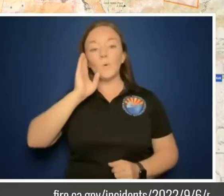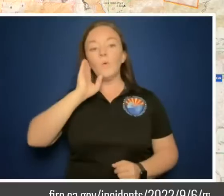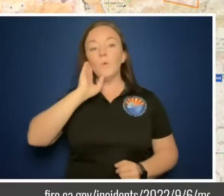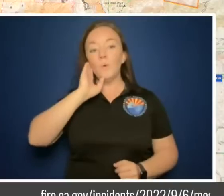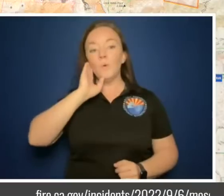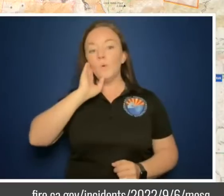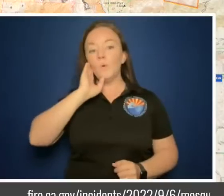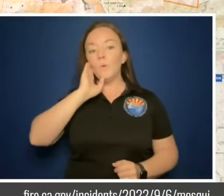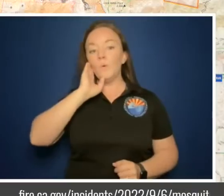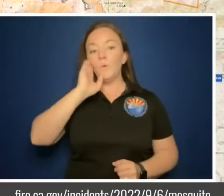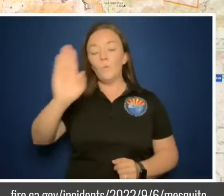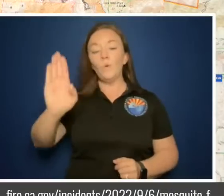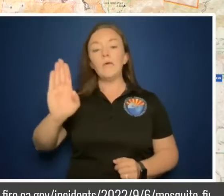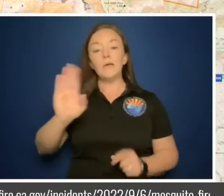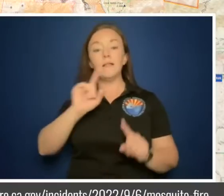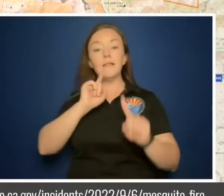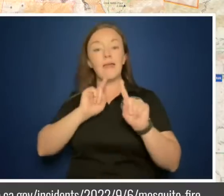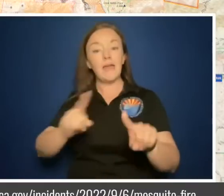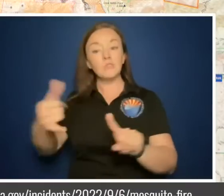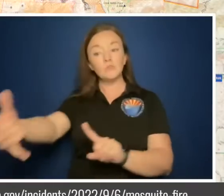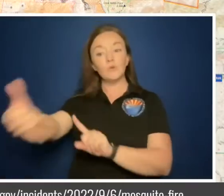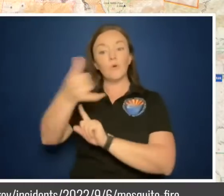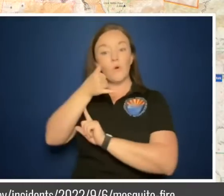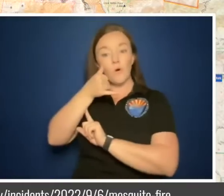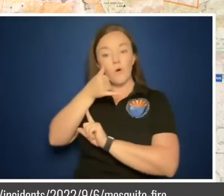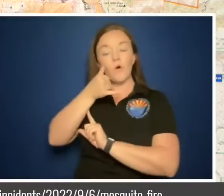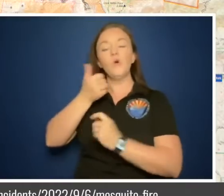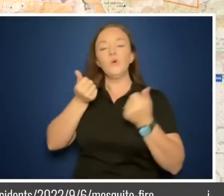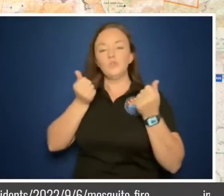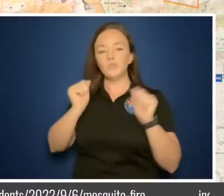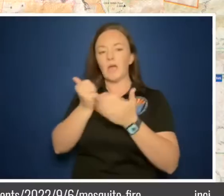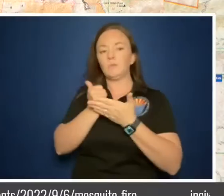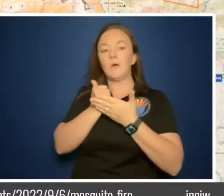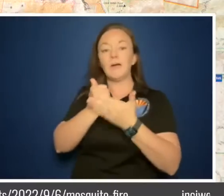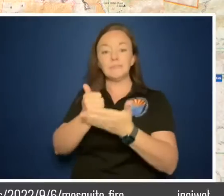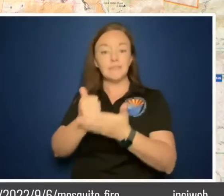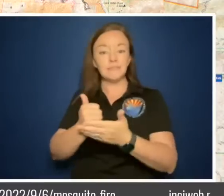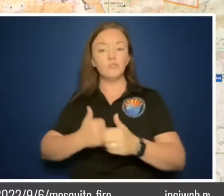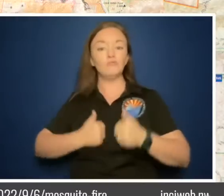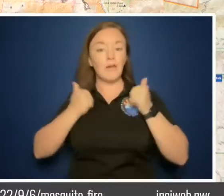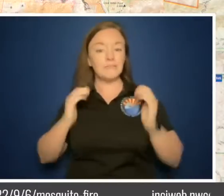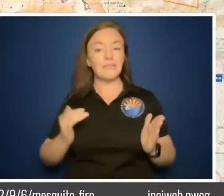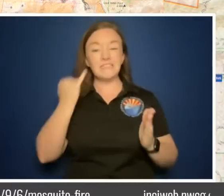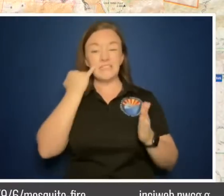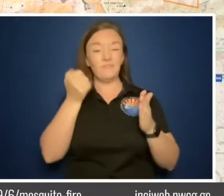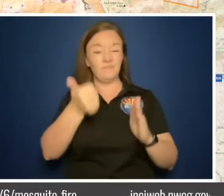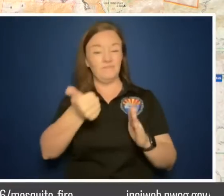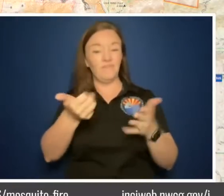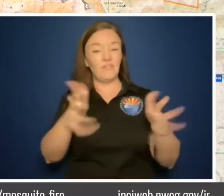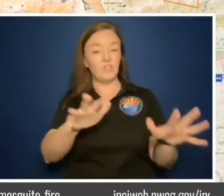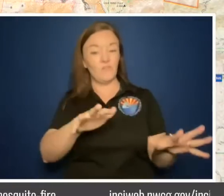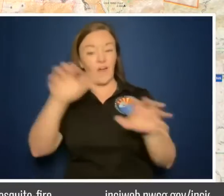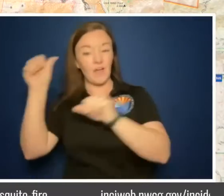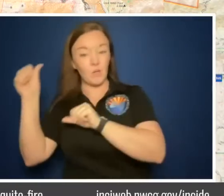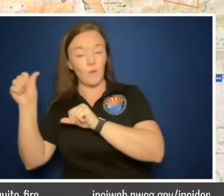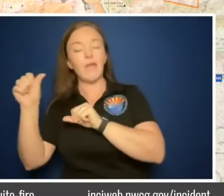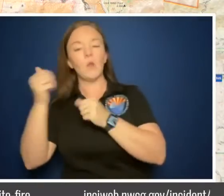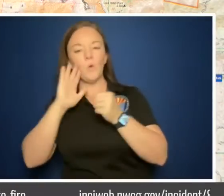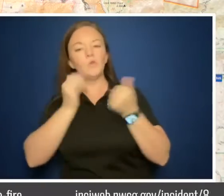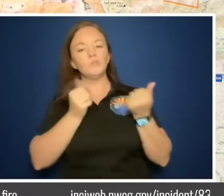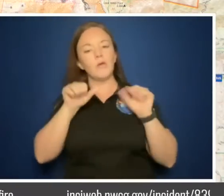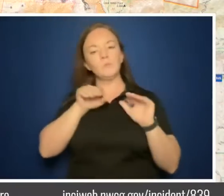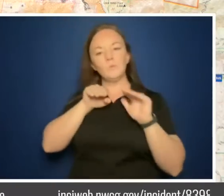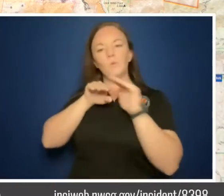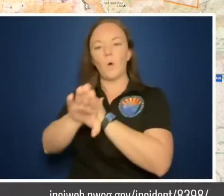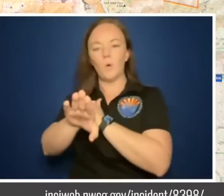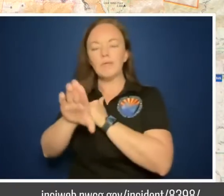respond to any calls, and they offer to assist residents of evacuated areas to feed and water their pets. So they'll go respond